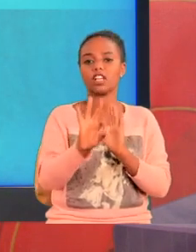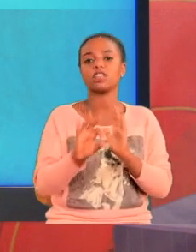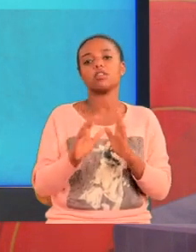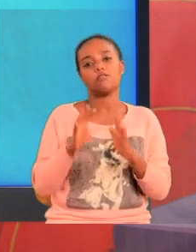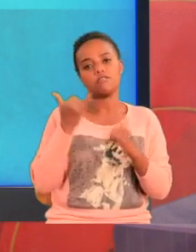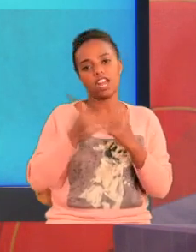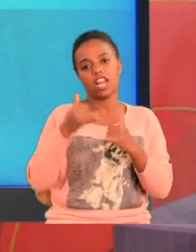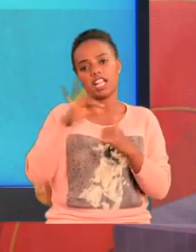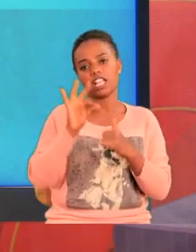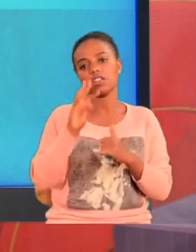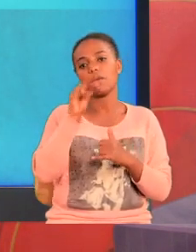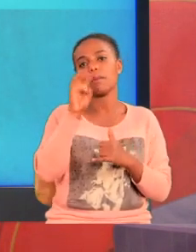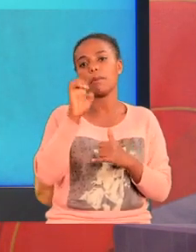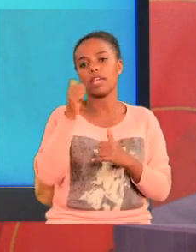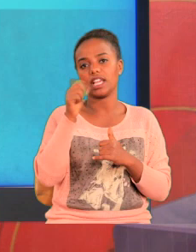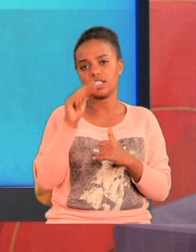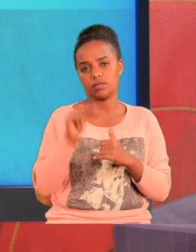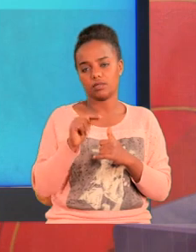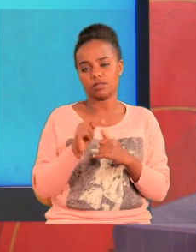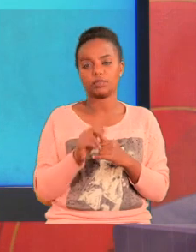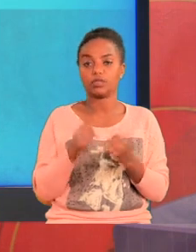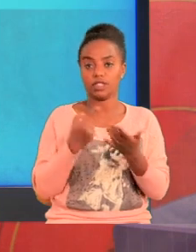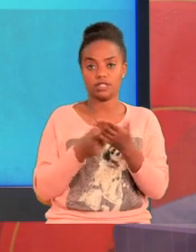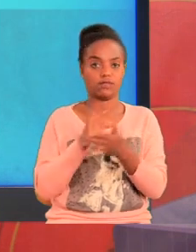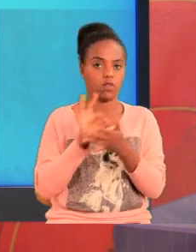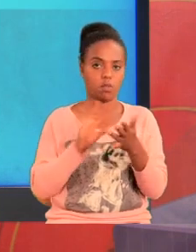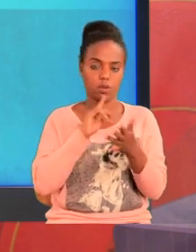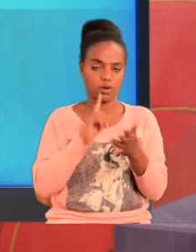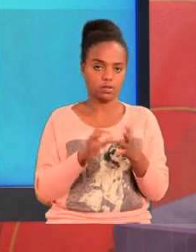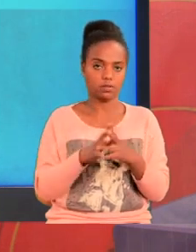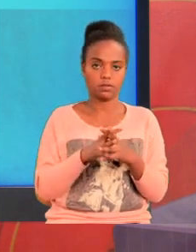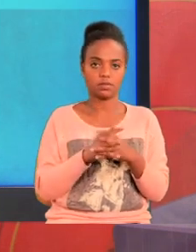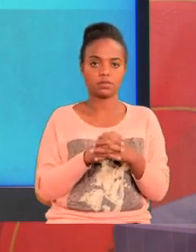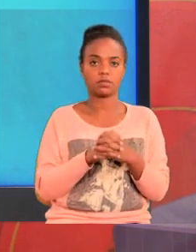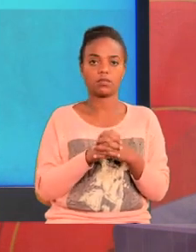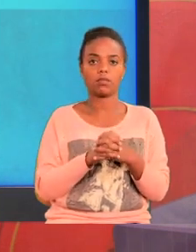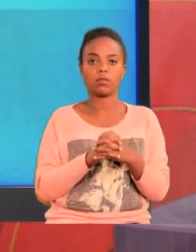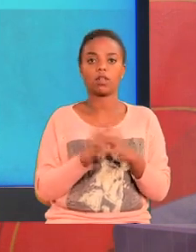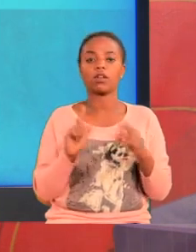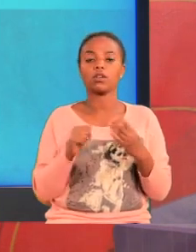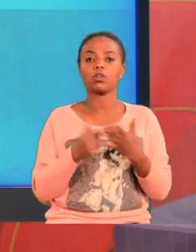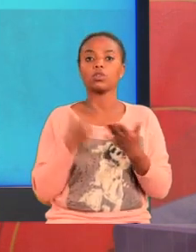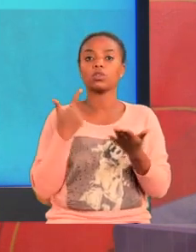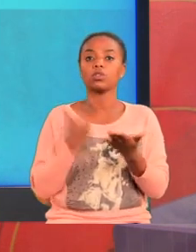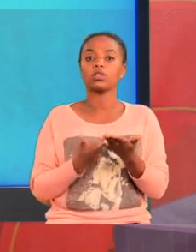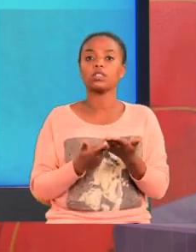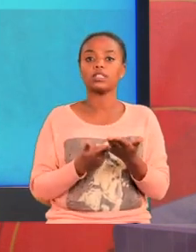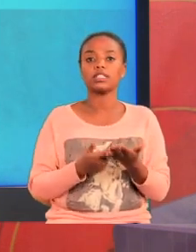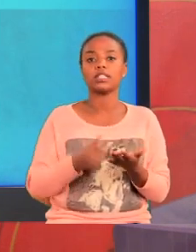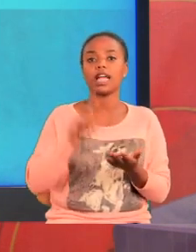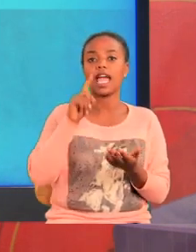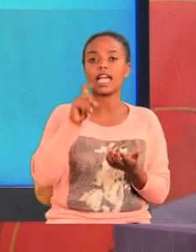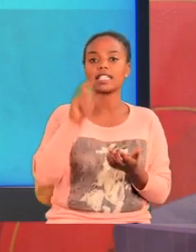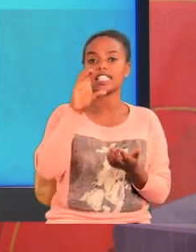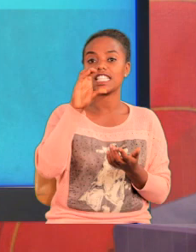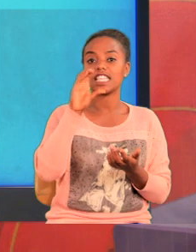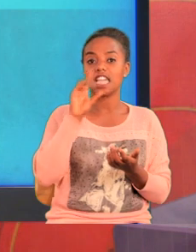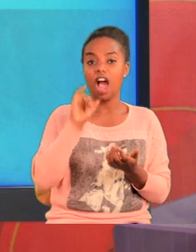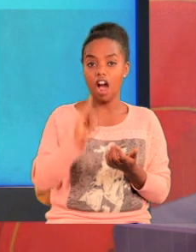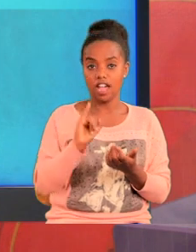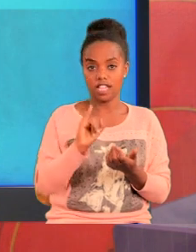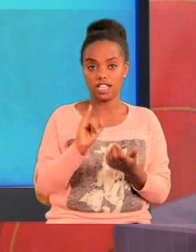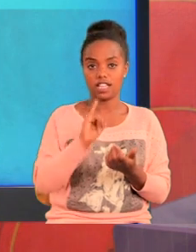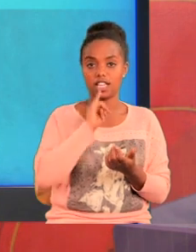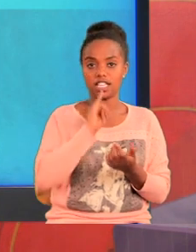mean. What this means, this one. So here, xci is, it is